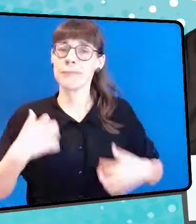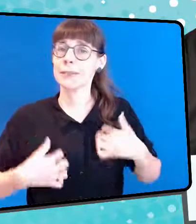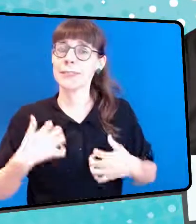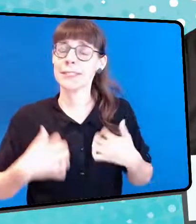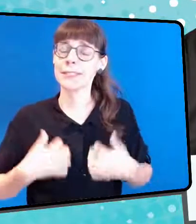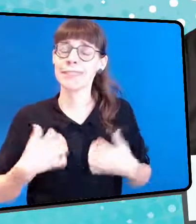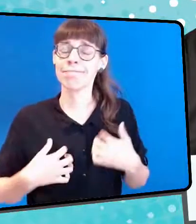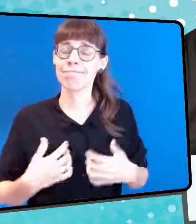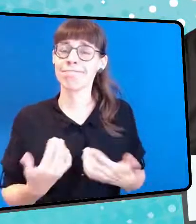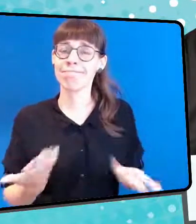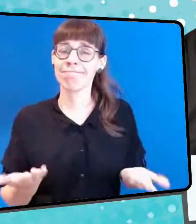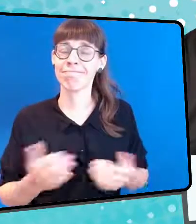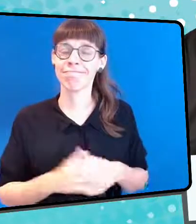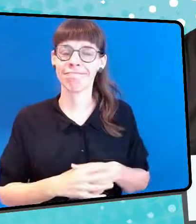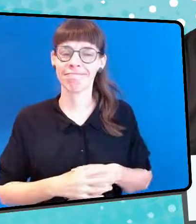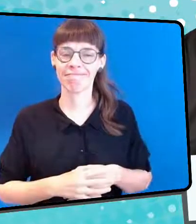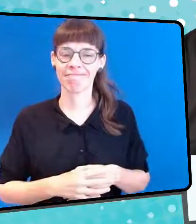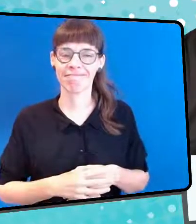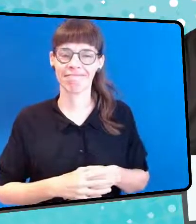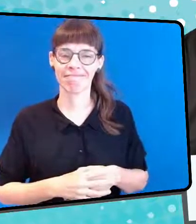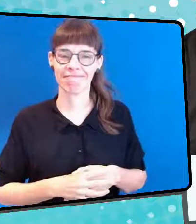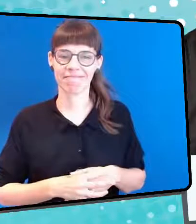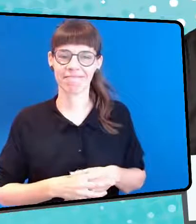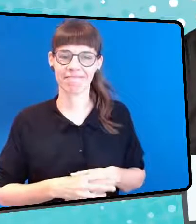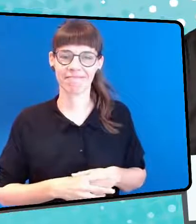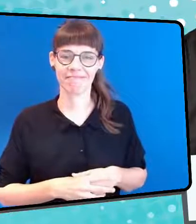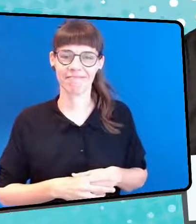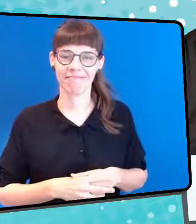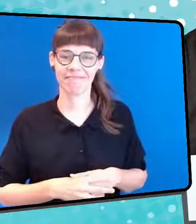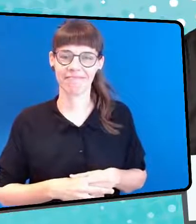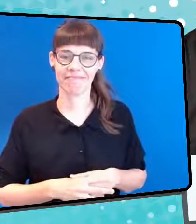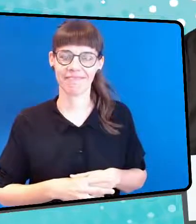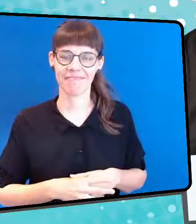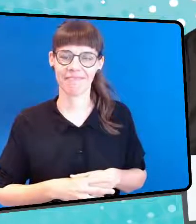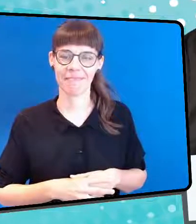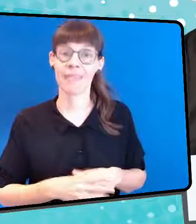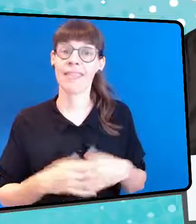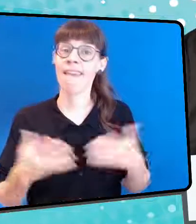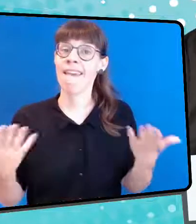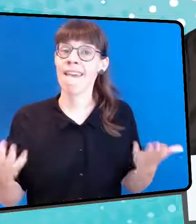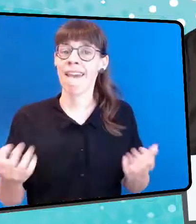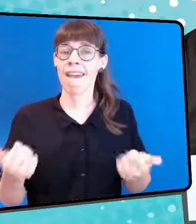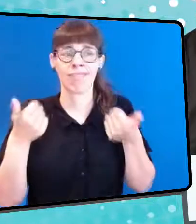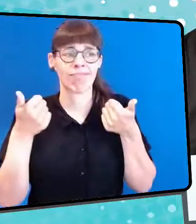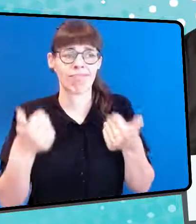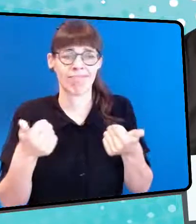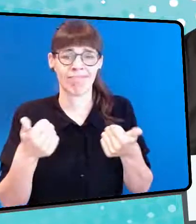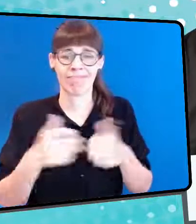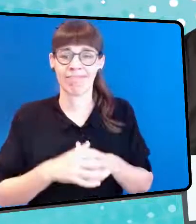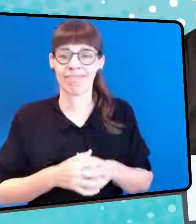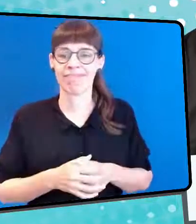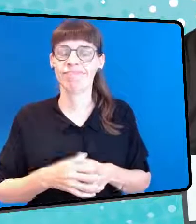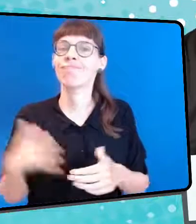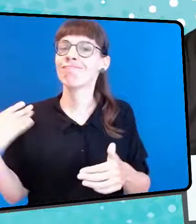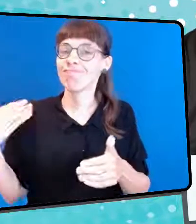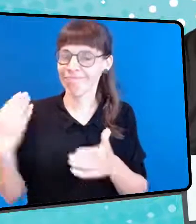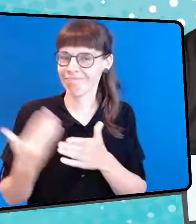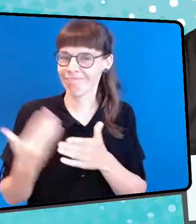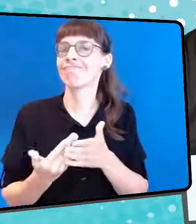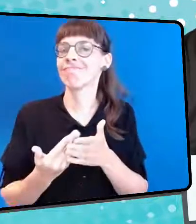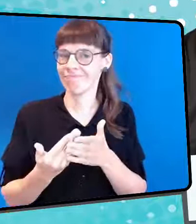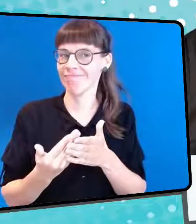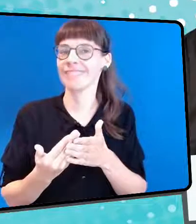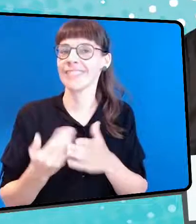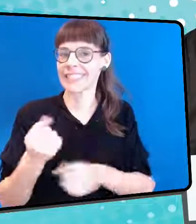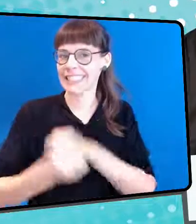for sure. Yeah, so it's always fun. Oh, amazing. And yeah, Kenji, I've worked with you for quite a few years,